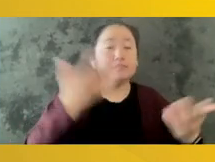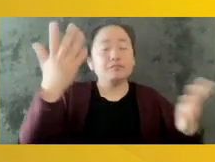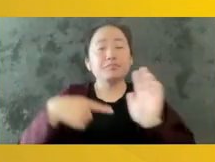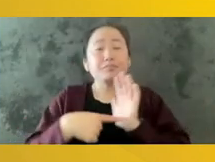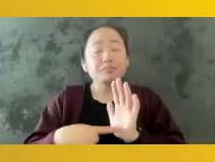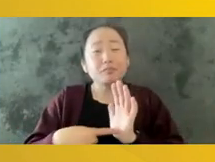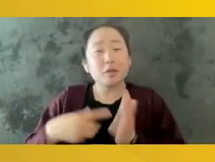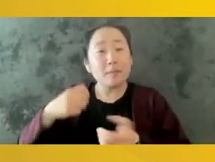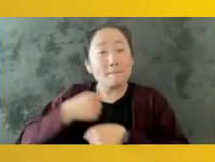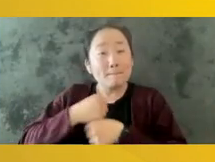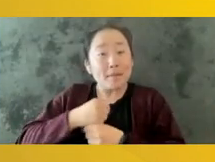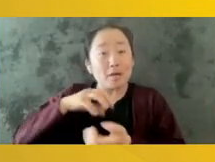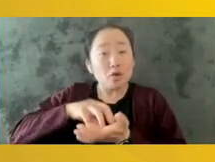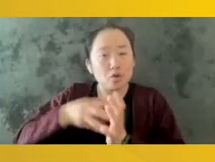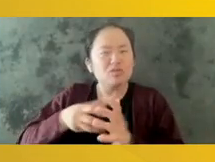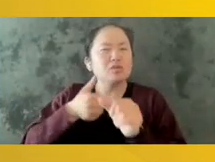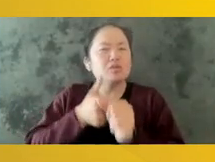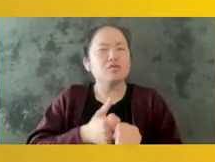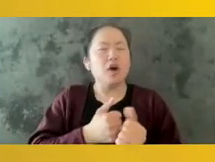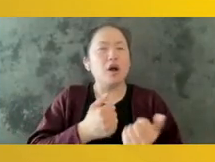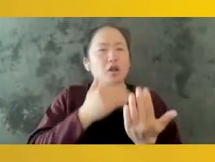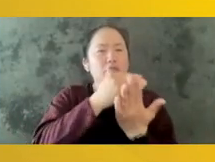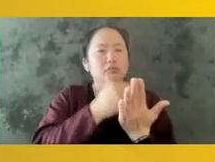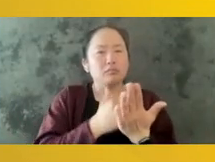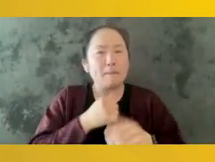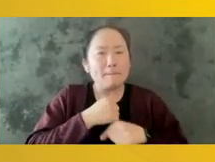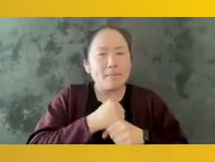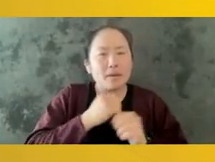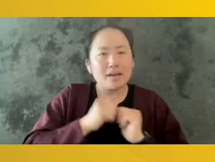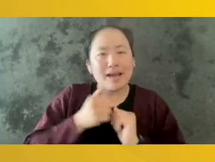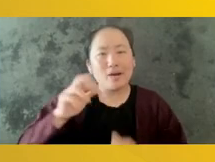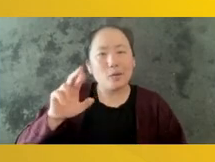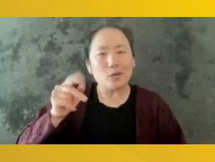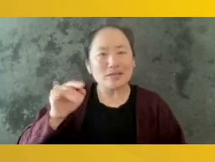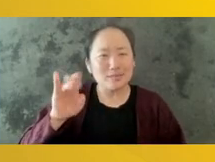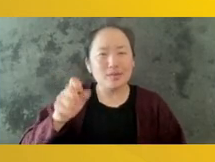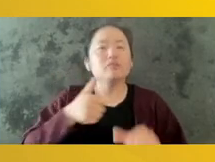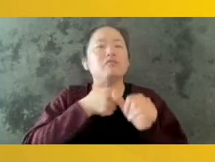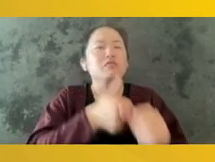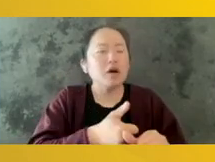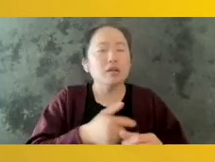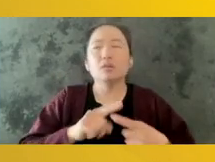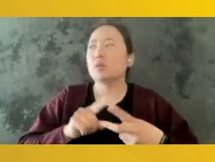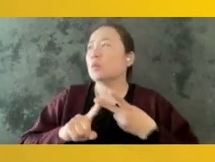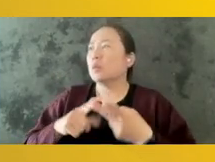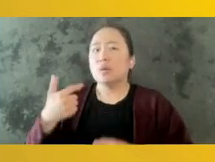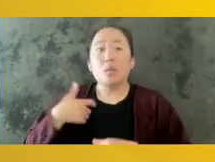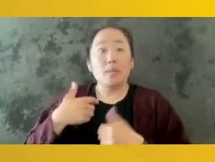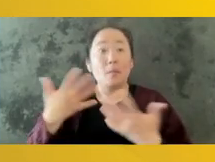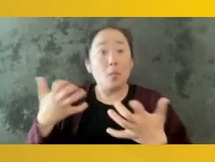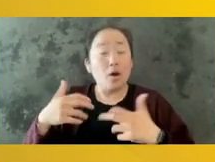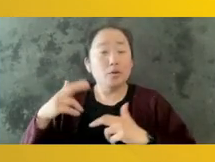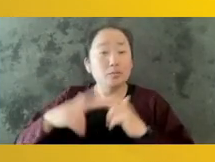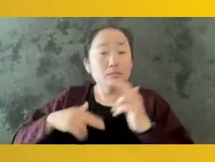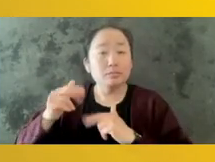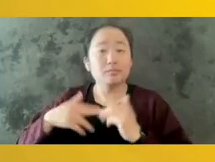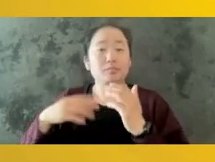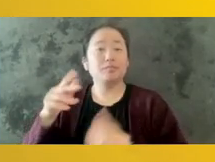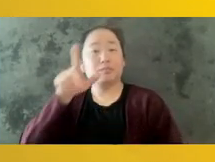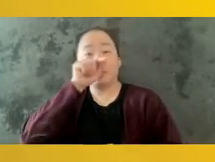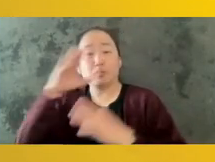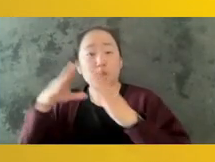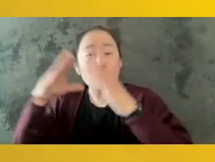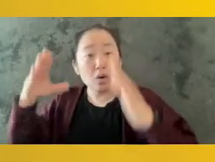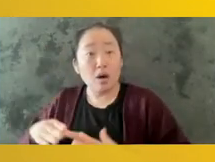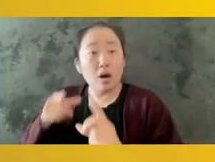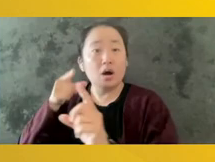cookies, or maybe directions to build a birdhouse. These are both examples of algorithms that humans